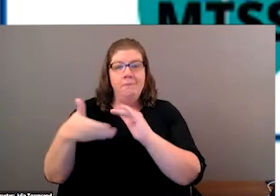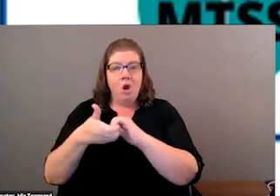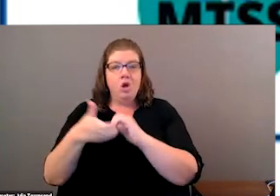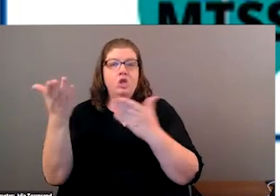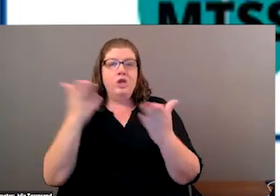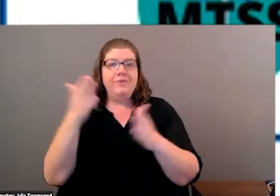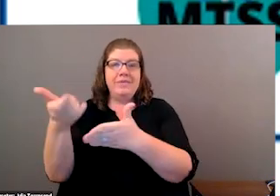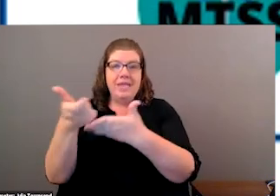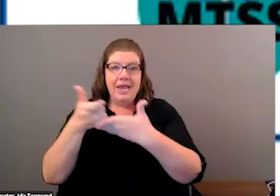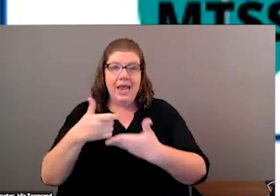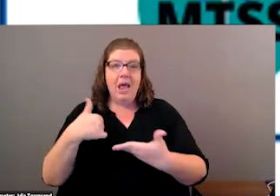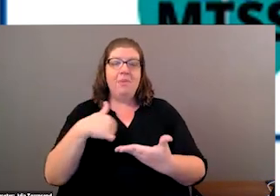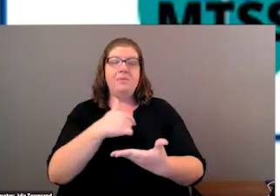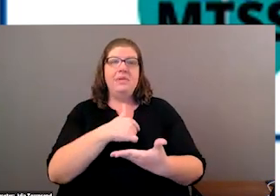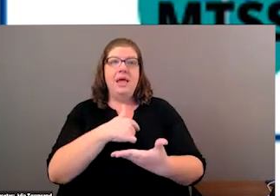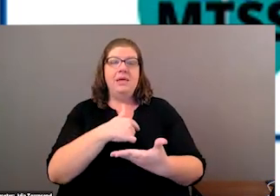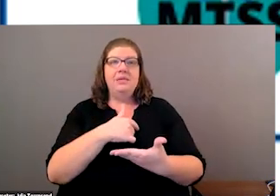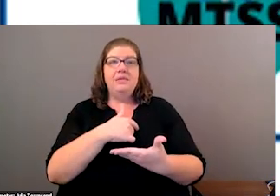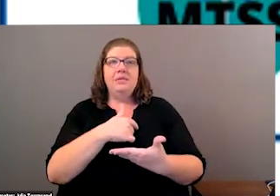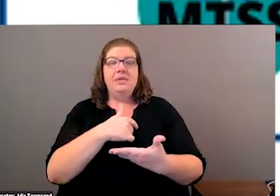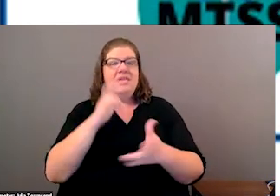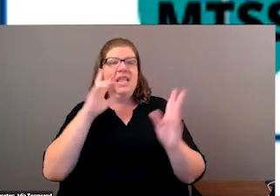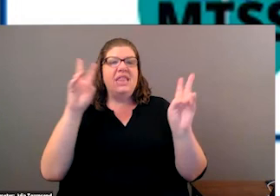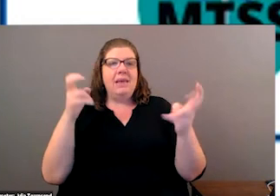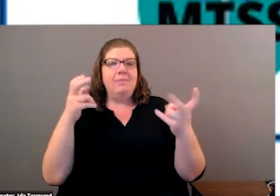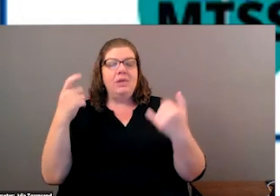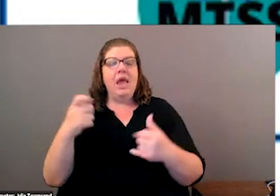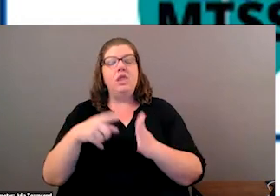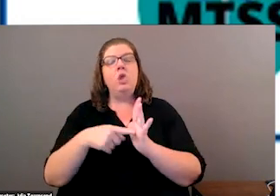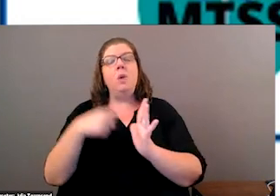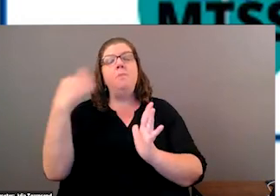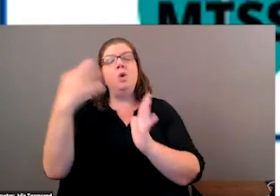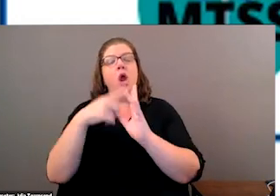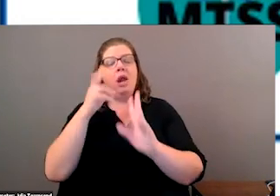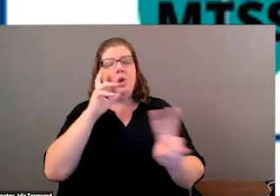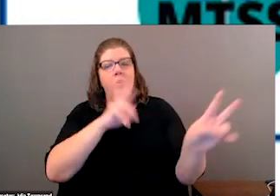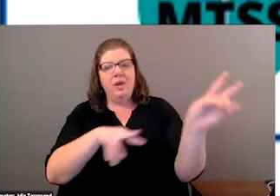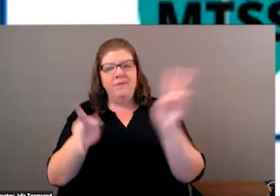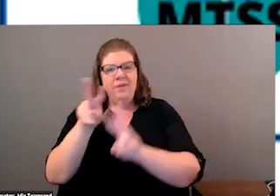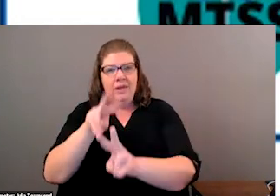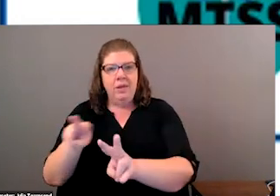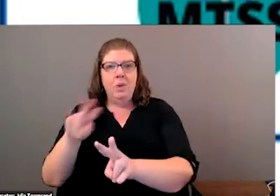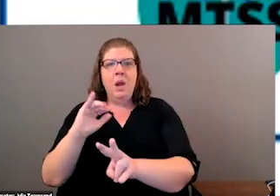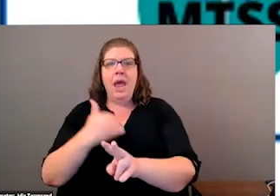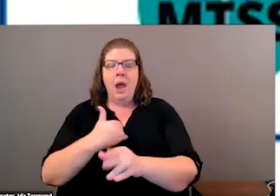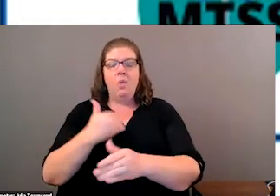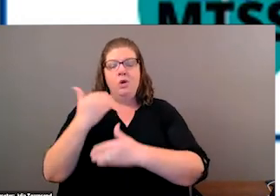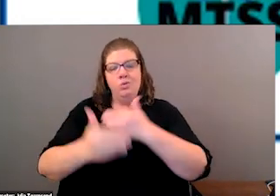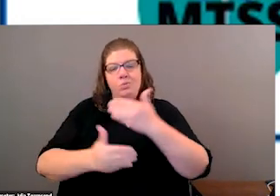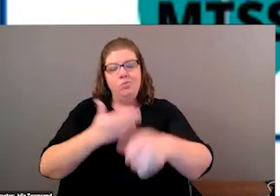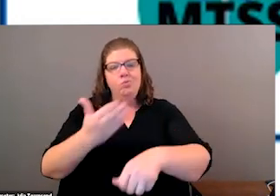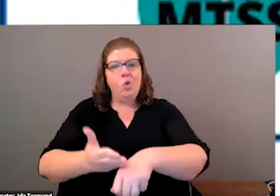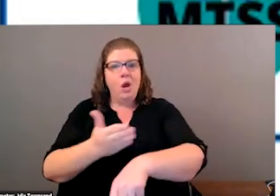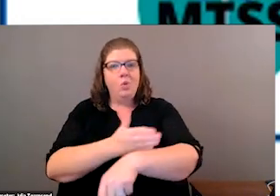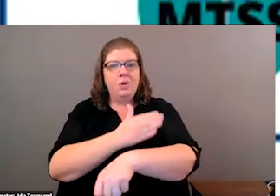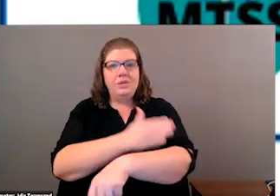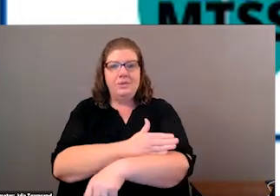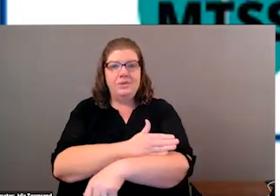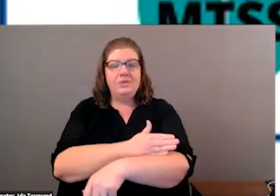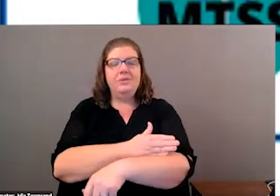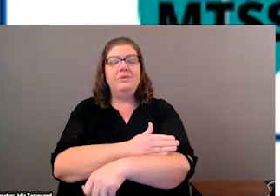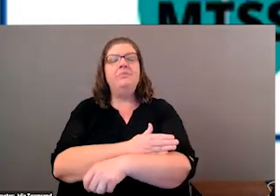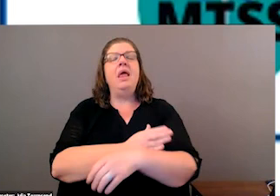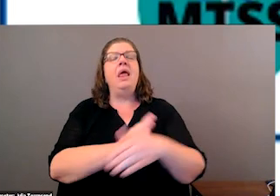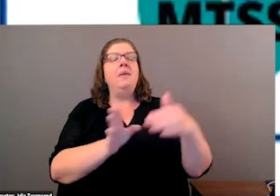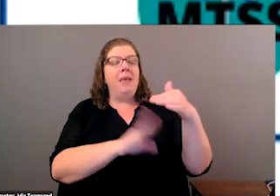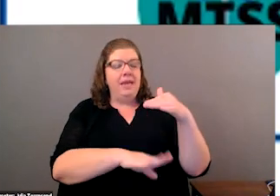us, it's been a theme throughout the evening, but to periodically review our progress in the aggregate and at the level of